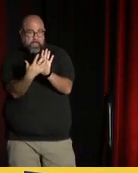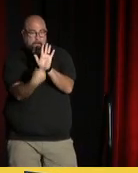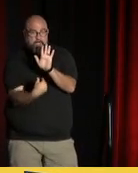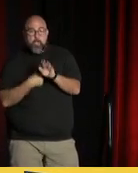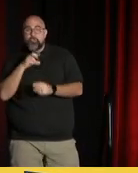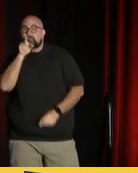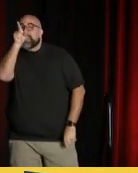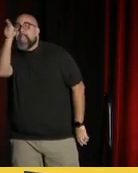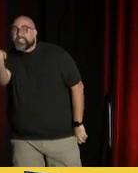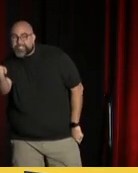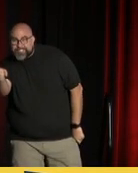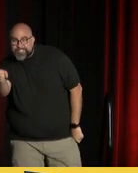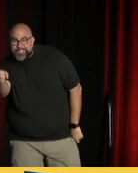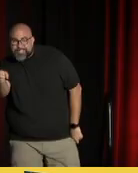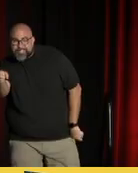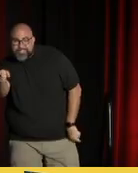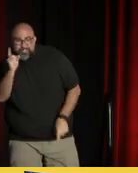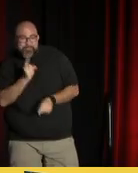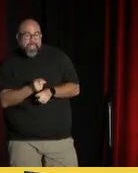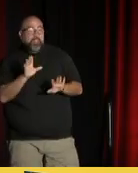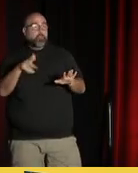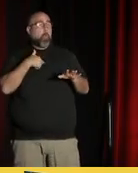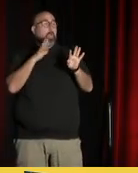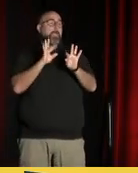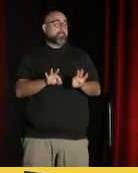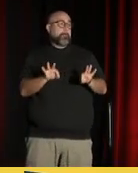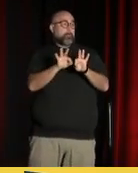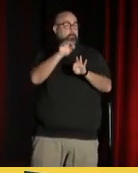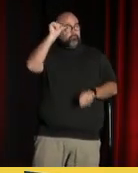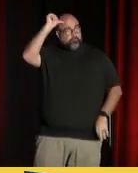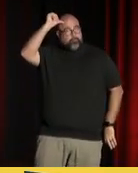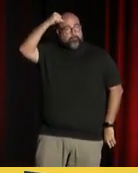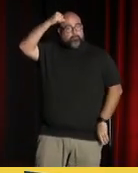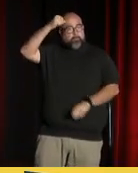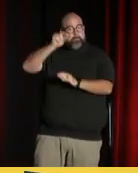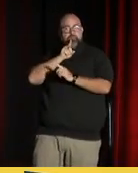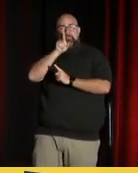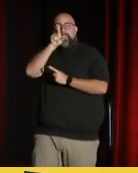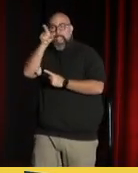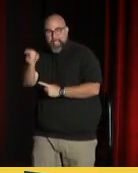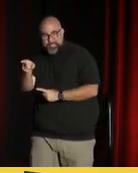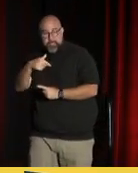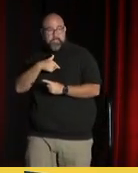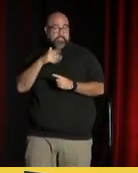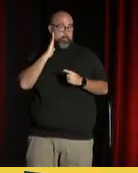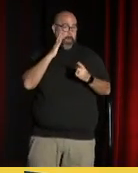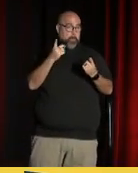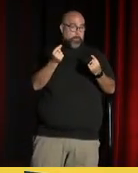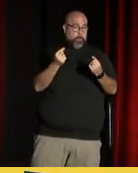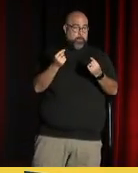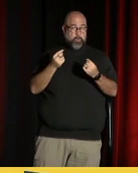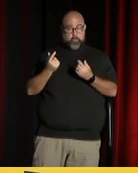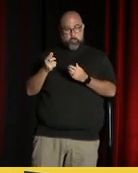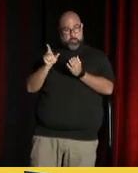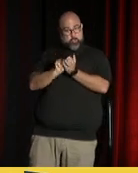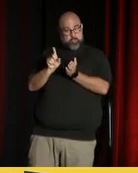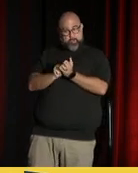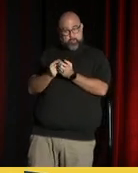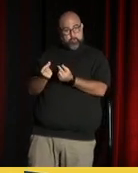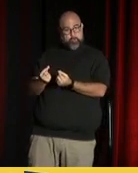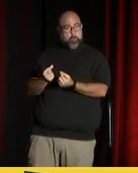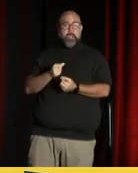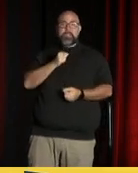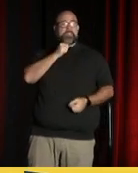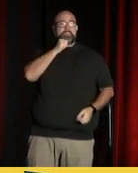what? Reality. It is important that you remember that. Because what I'm about to do to the newspaper is